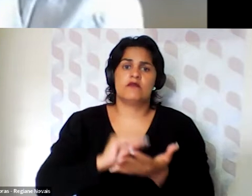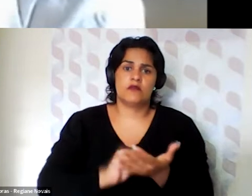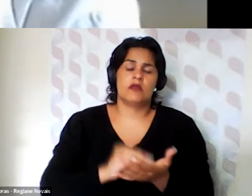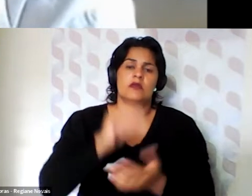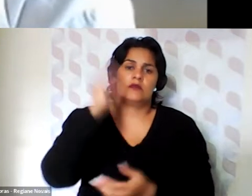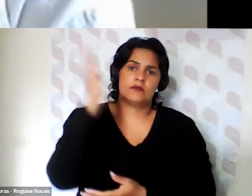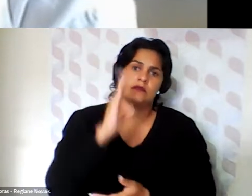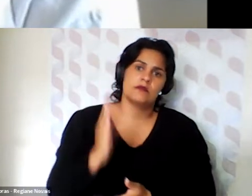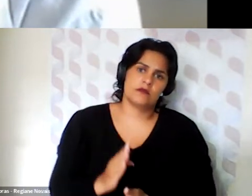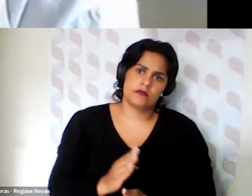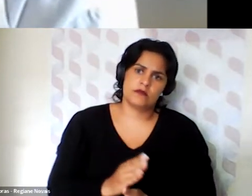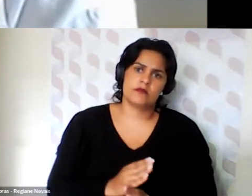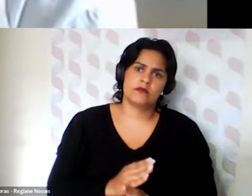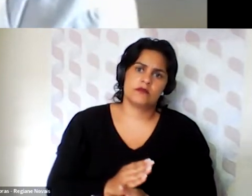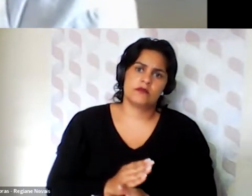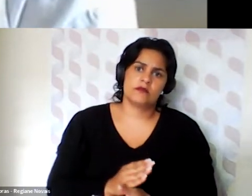be priorities.